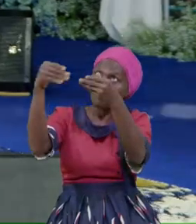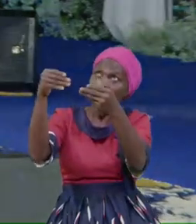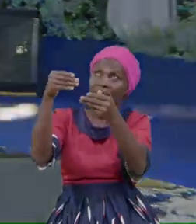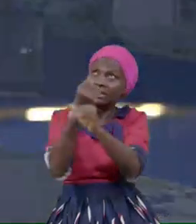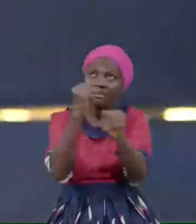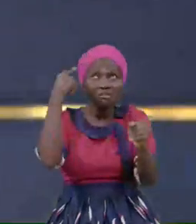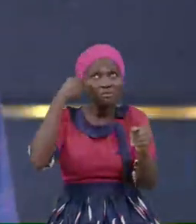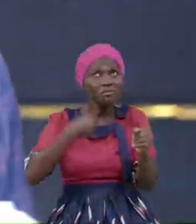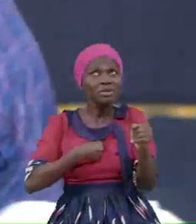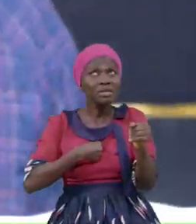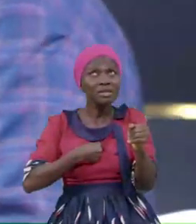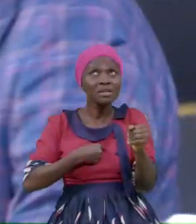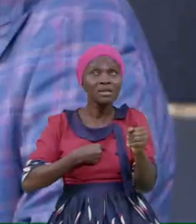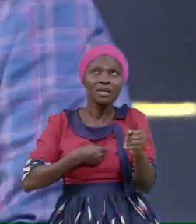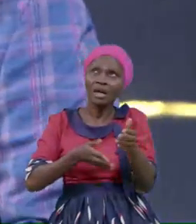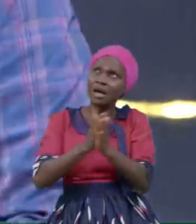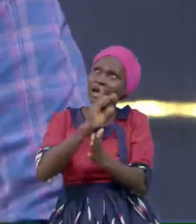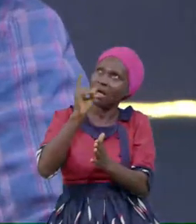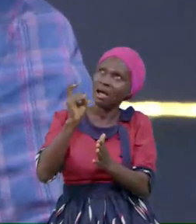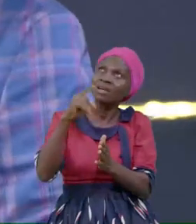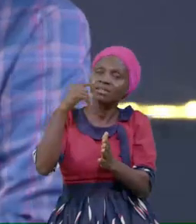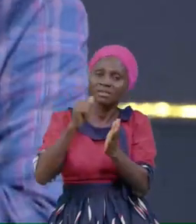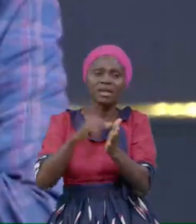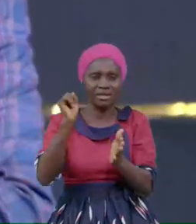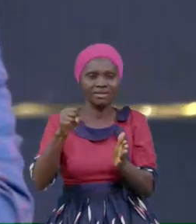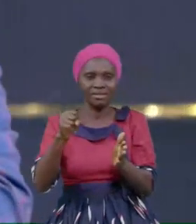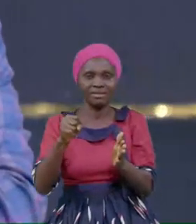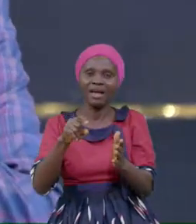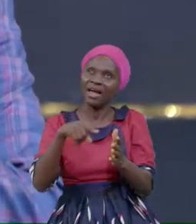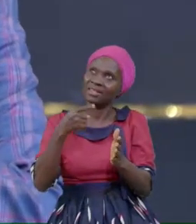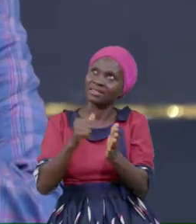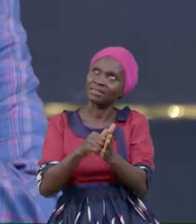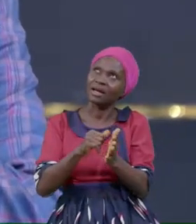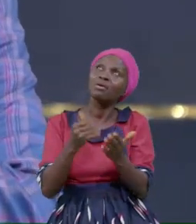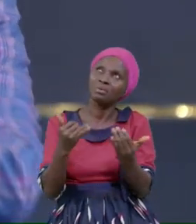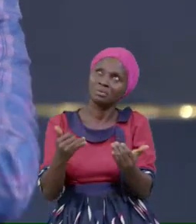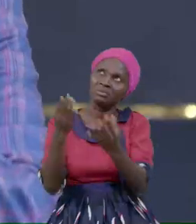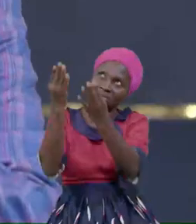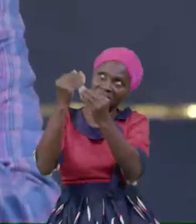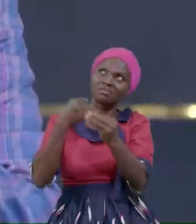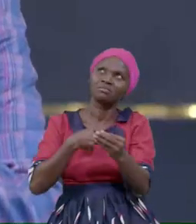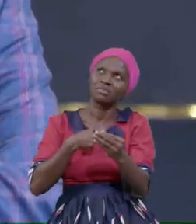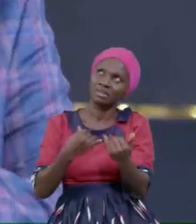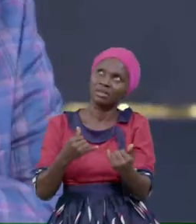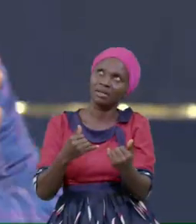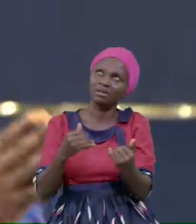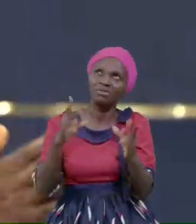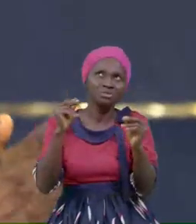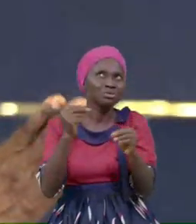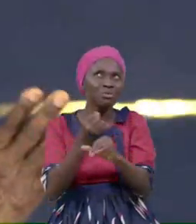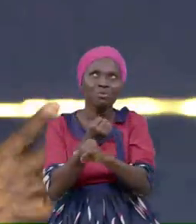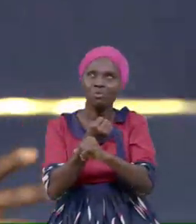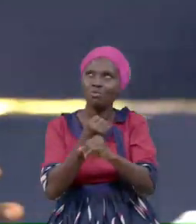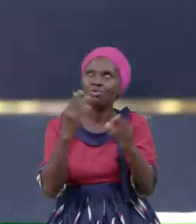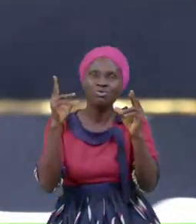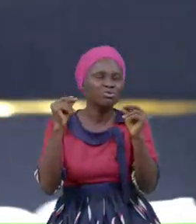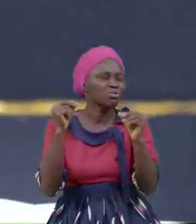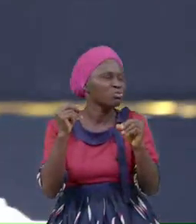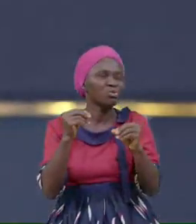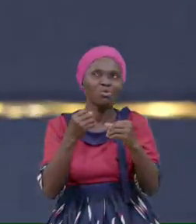said, give it to me. No wasting of time. He gave it to me. Now your turn. And since